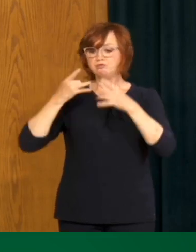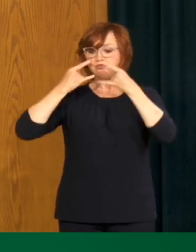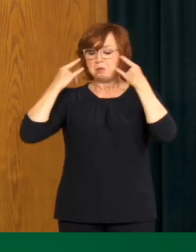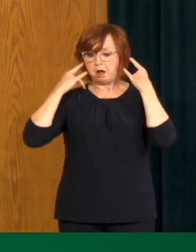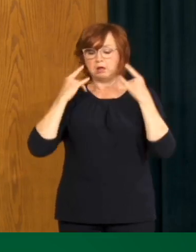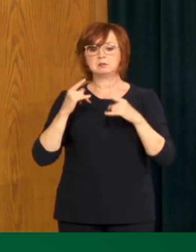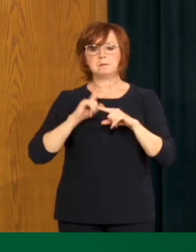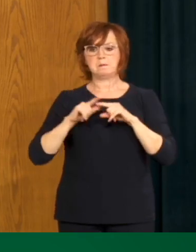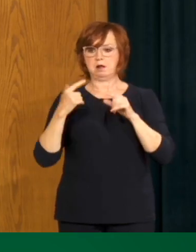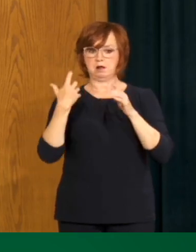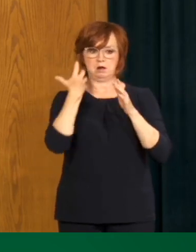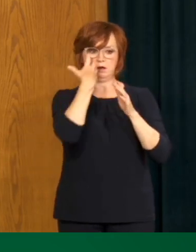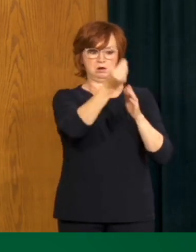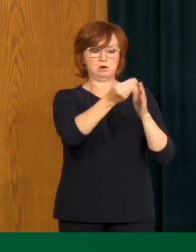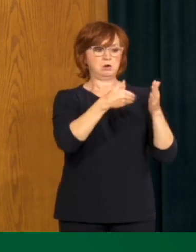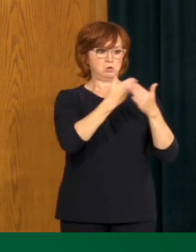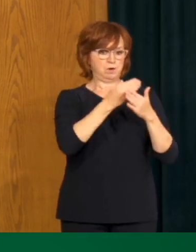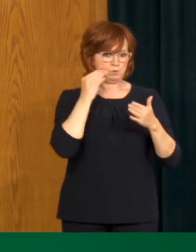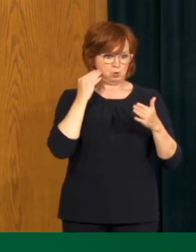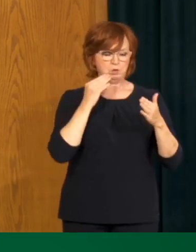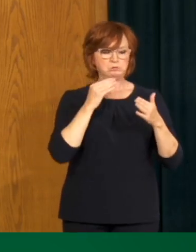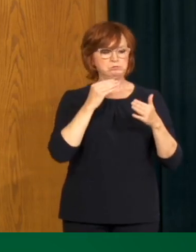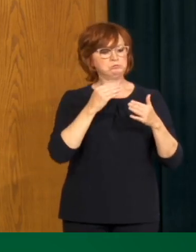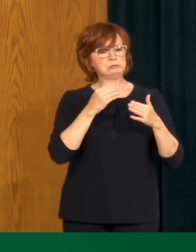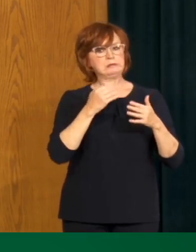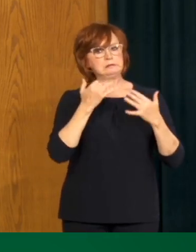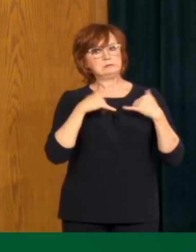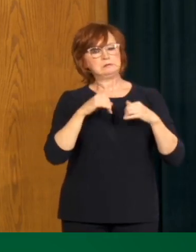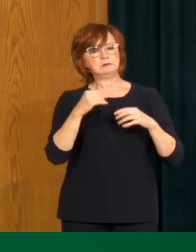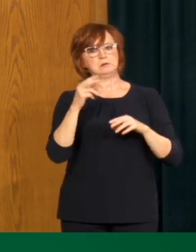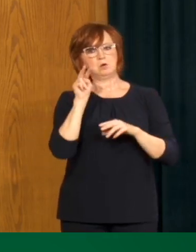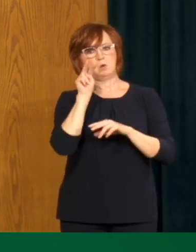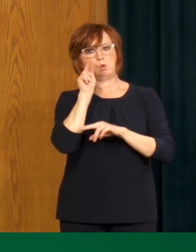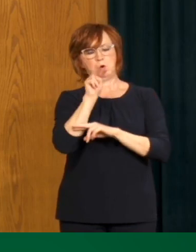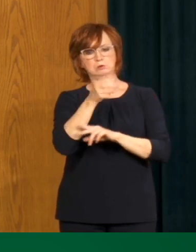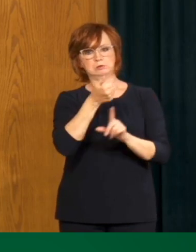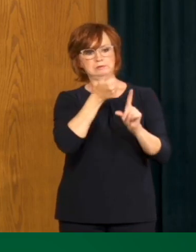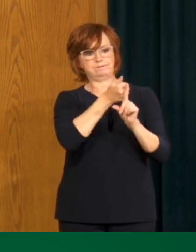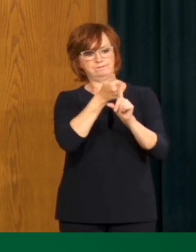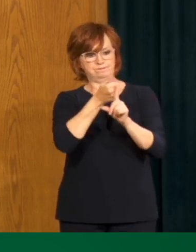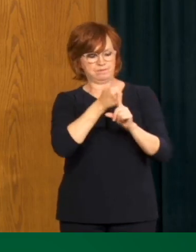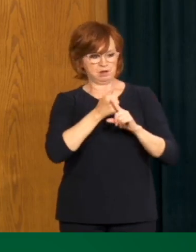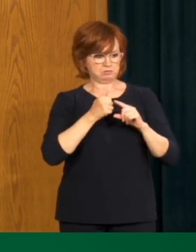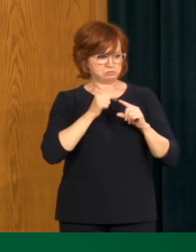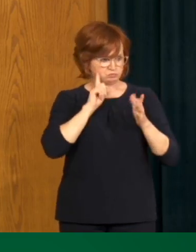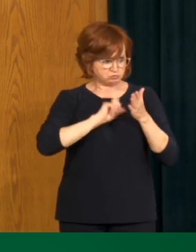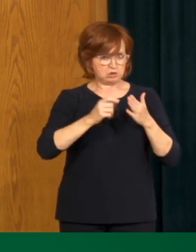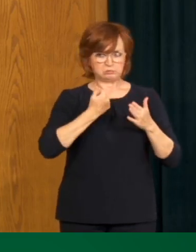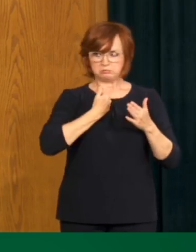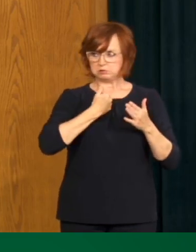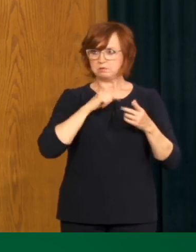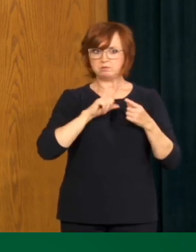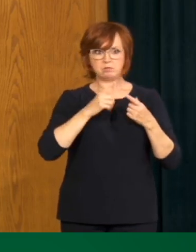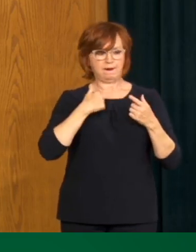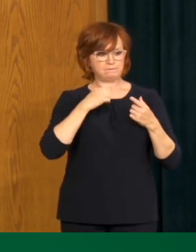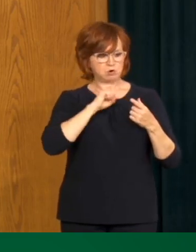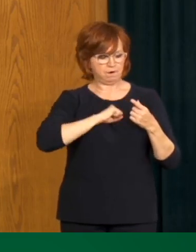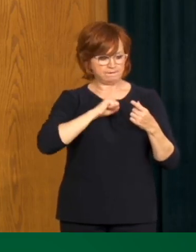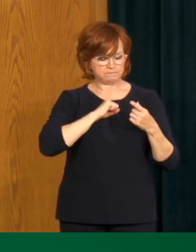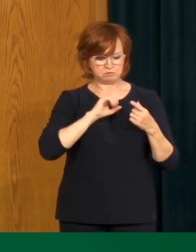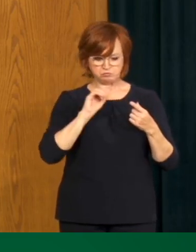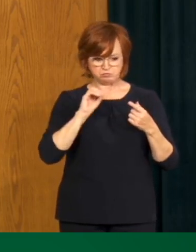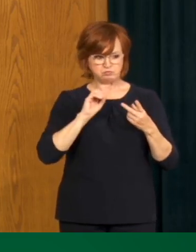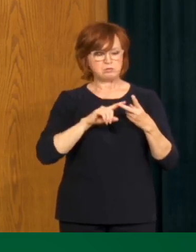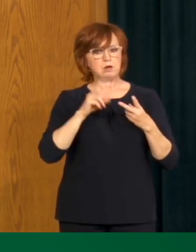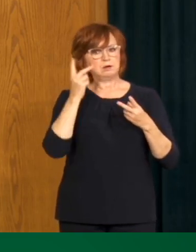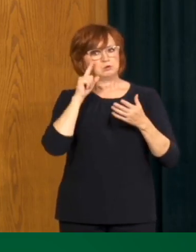others who are close to you in a household or virtual circle. But so far, we have not seen any transmission linked to that. And I